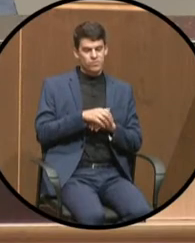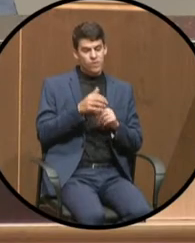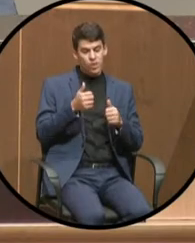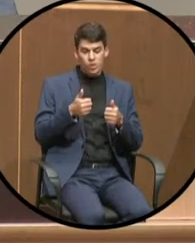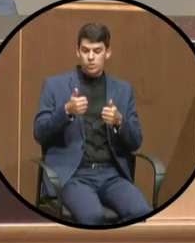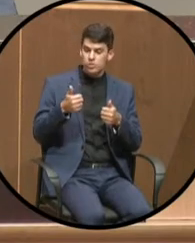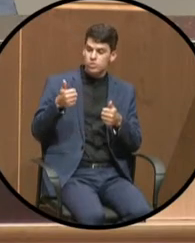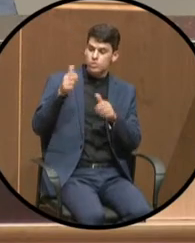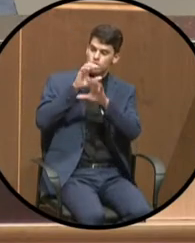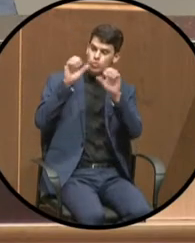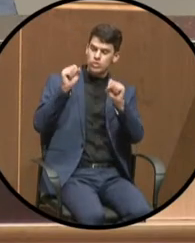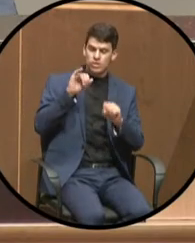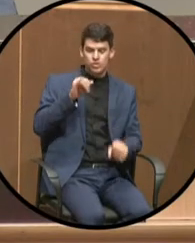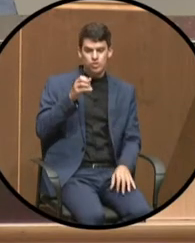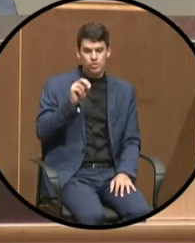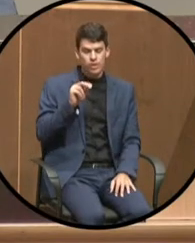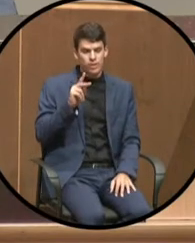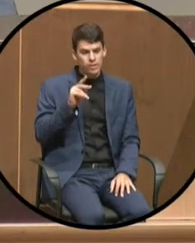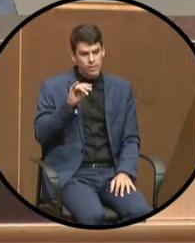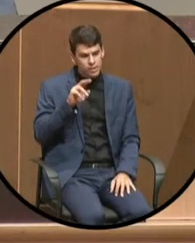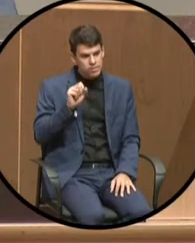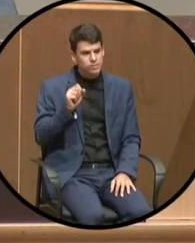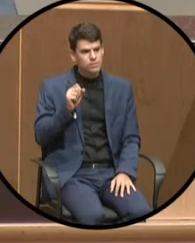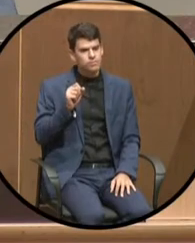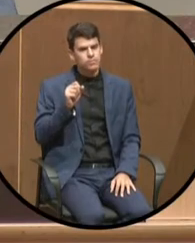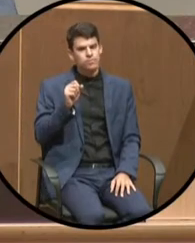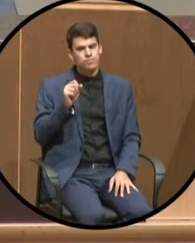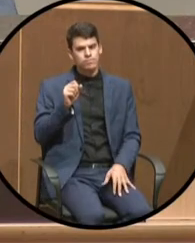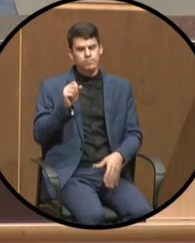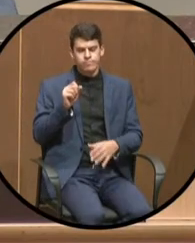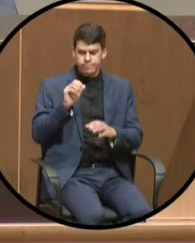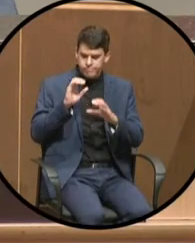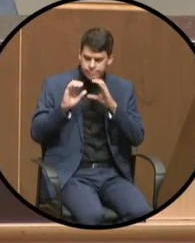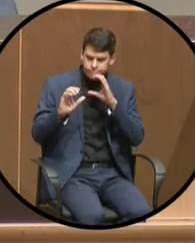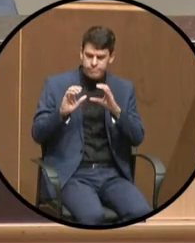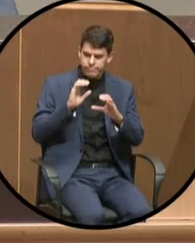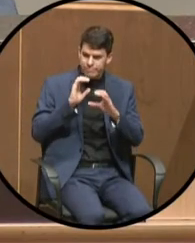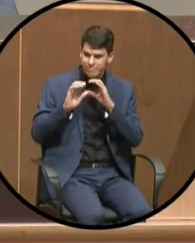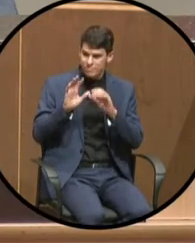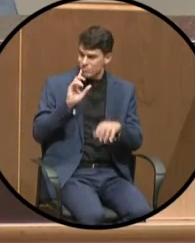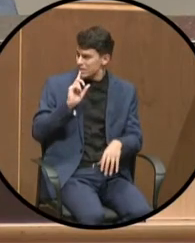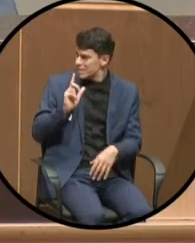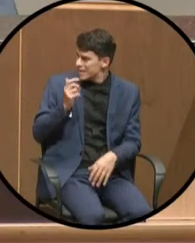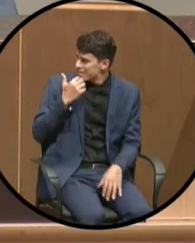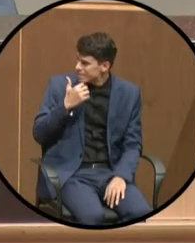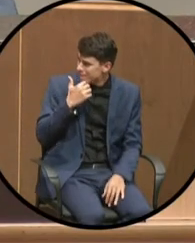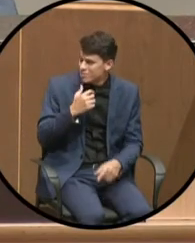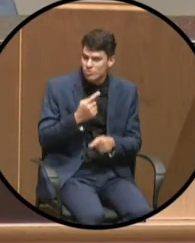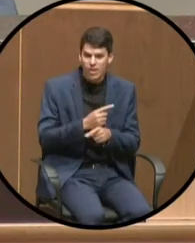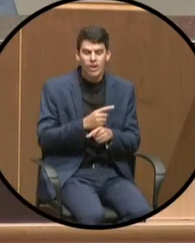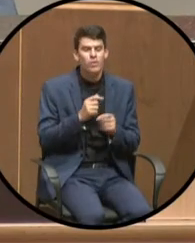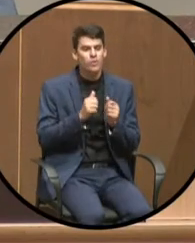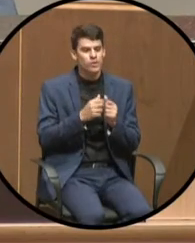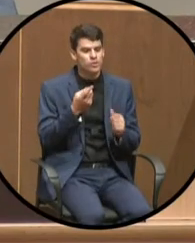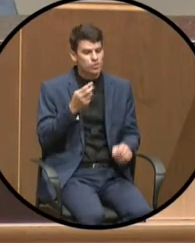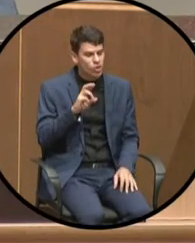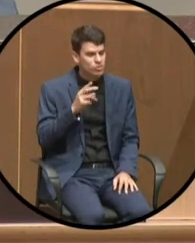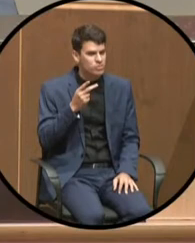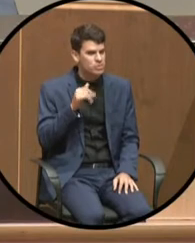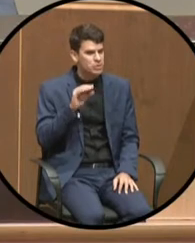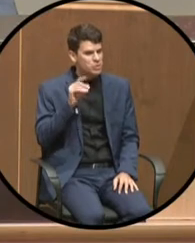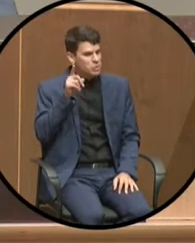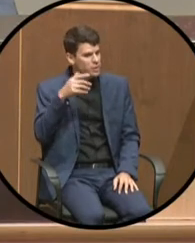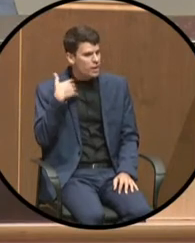Superintendent Jenkins is in constant communication every day, I believe, probably, with Dr. Pino in the